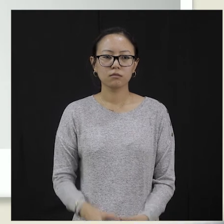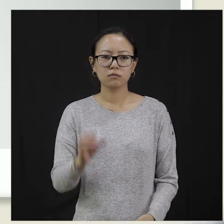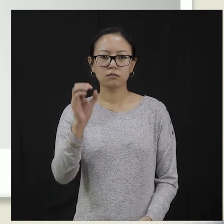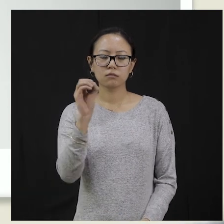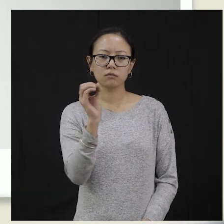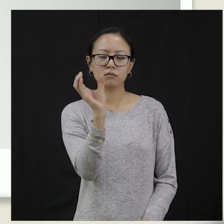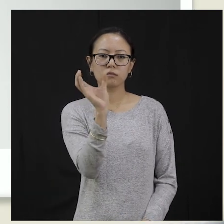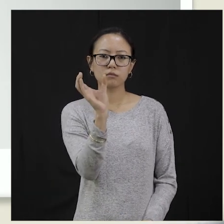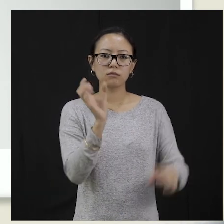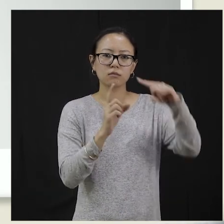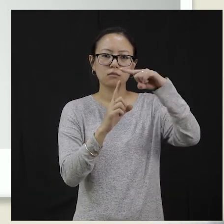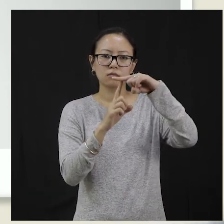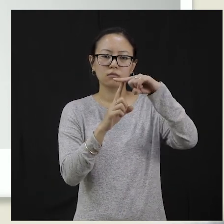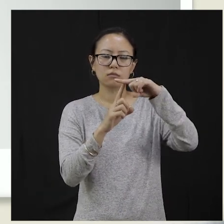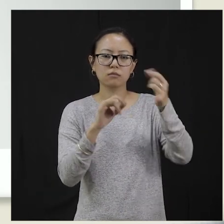Outside.